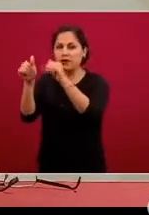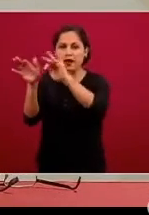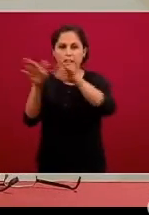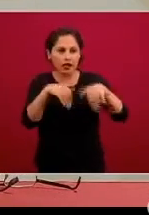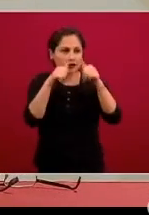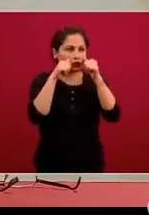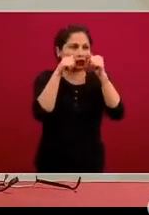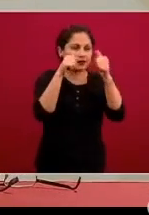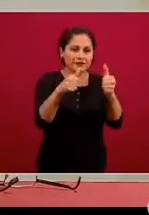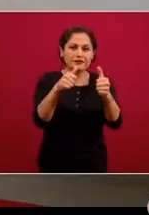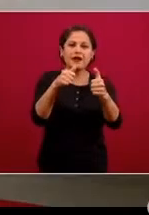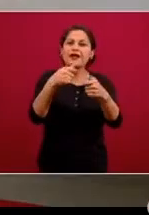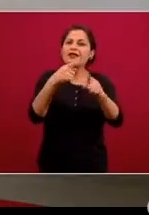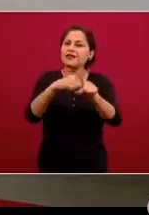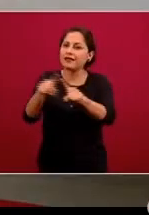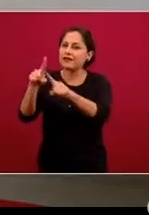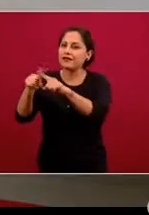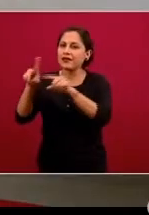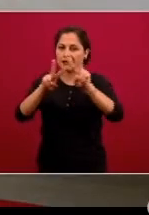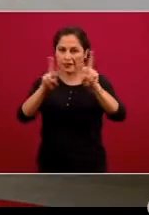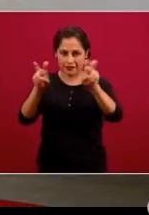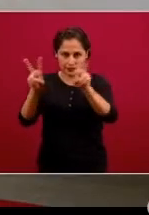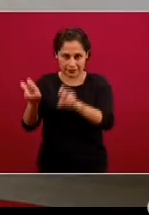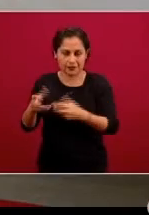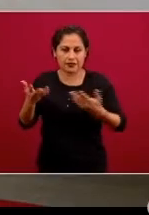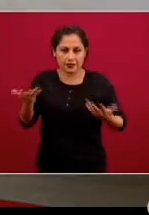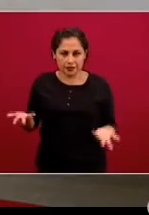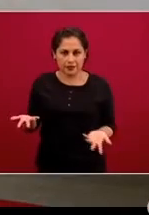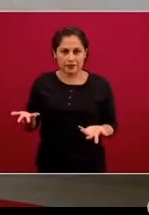newer stimulus,